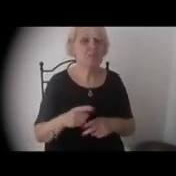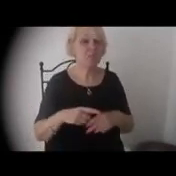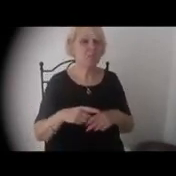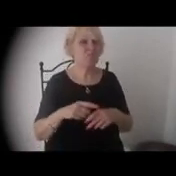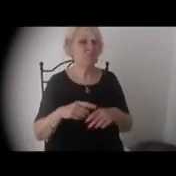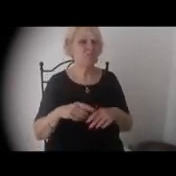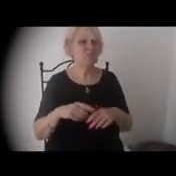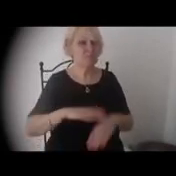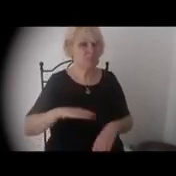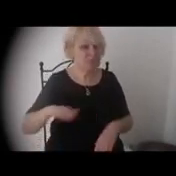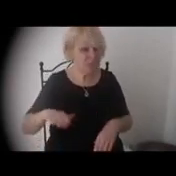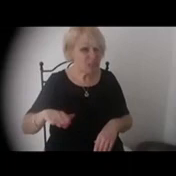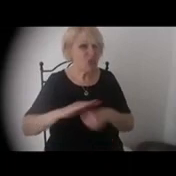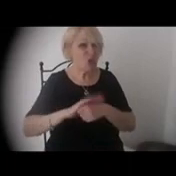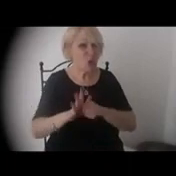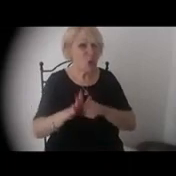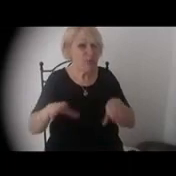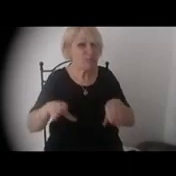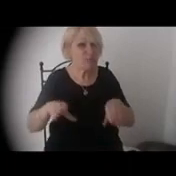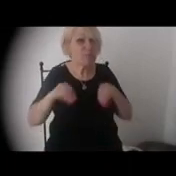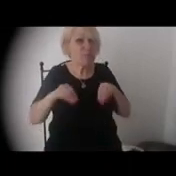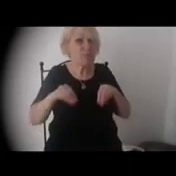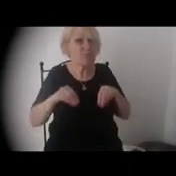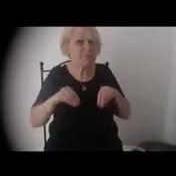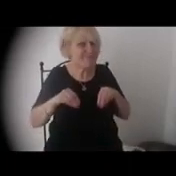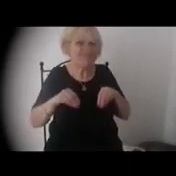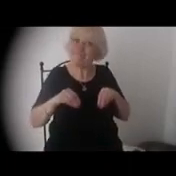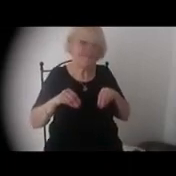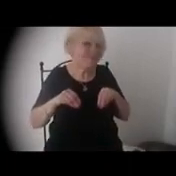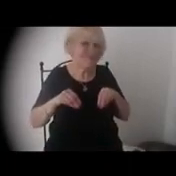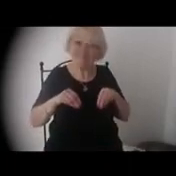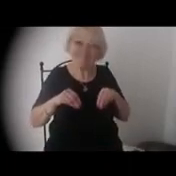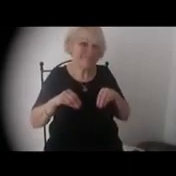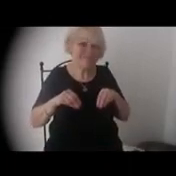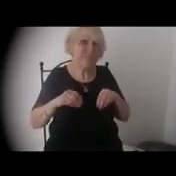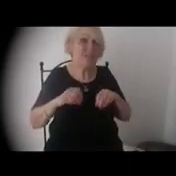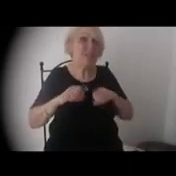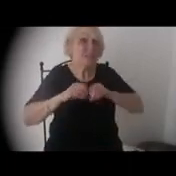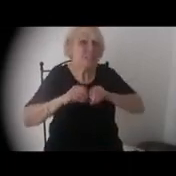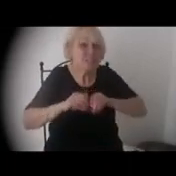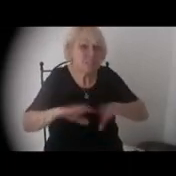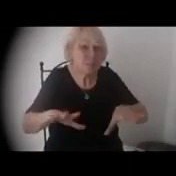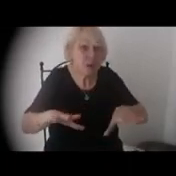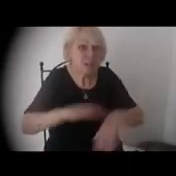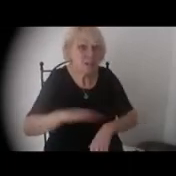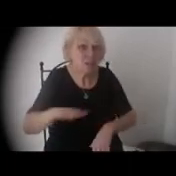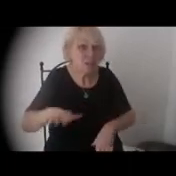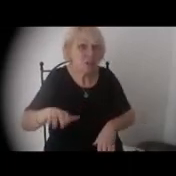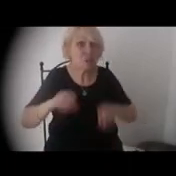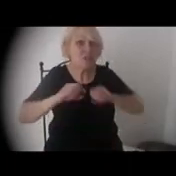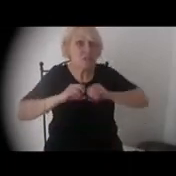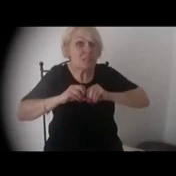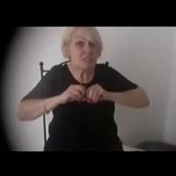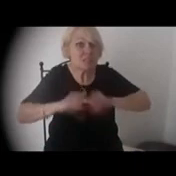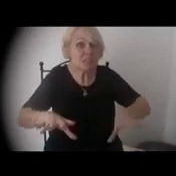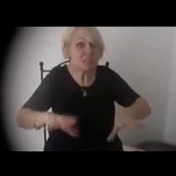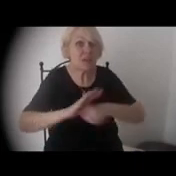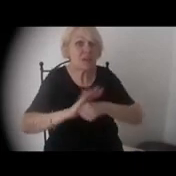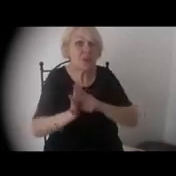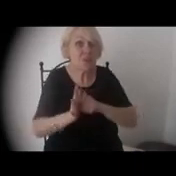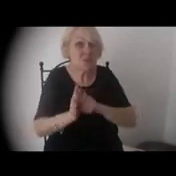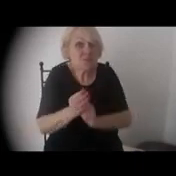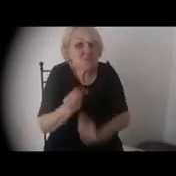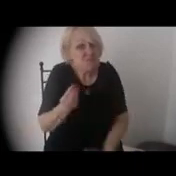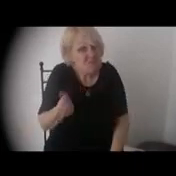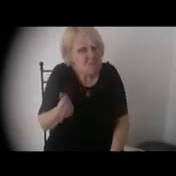bad at spreading it. And I'm directly quoting our public health people. The issue is more for teachers, actually. But even then,